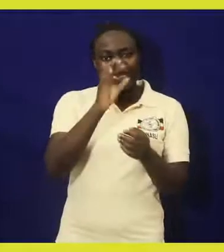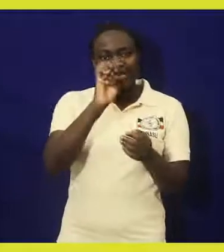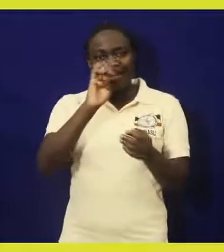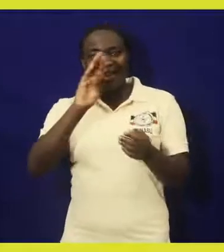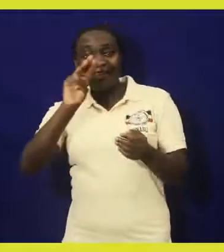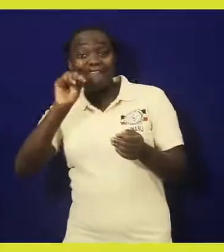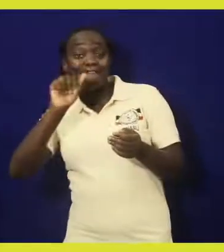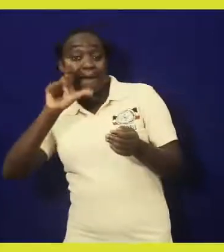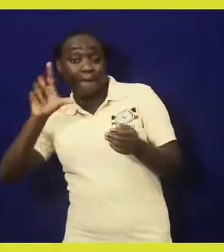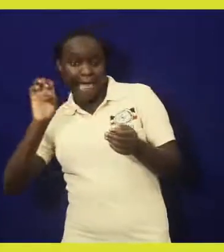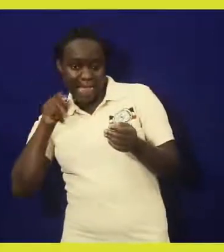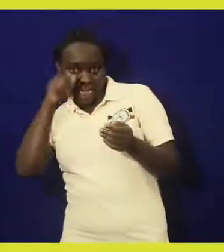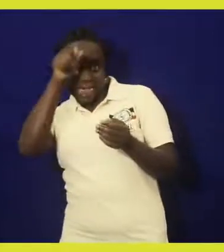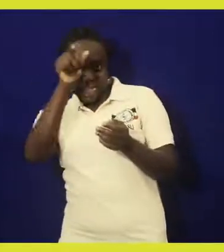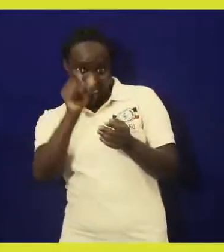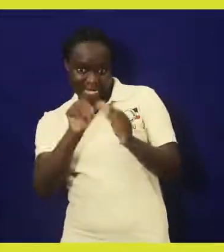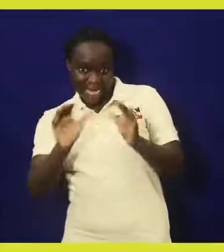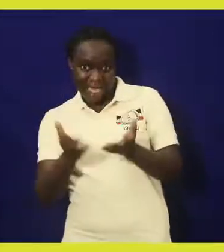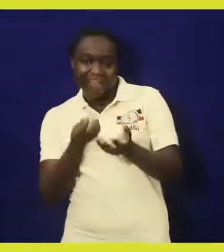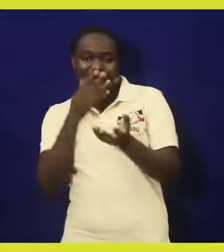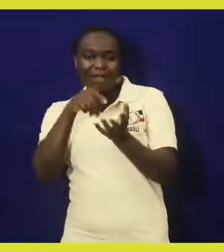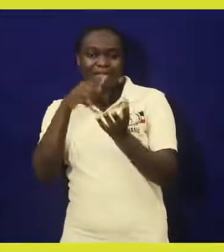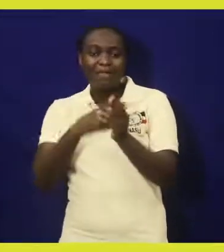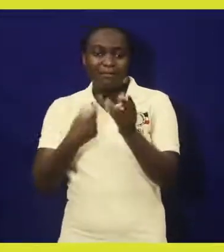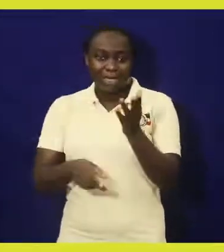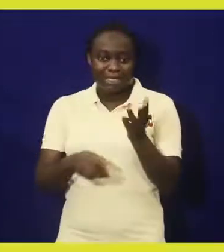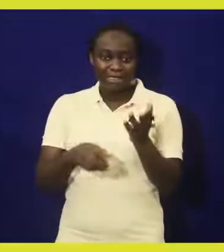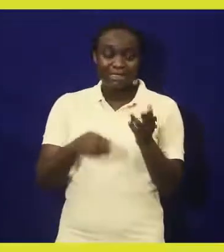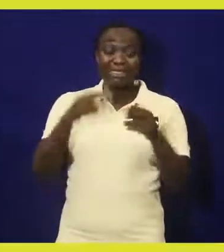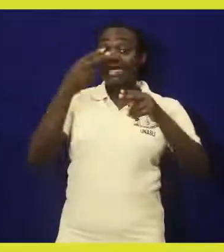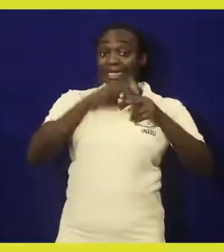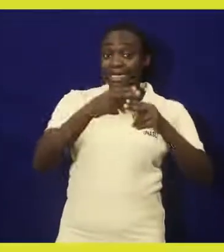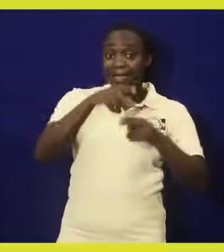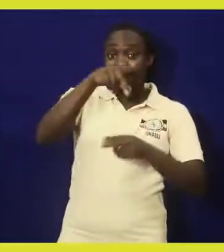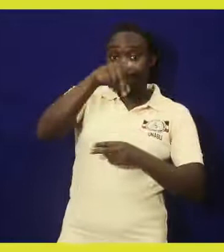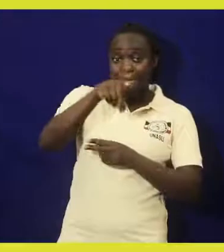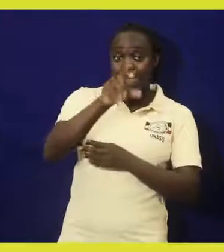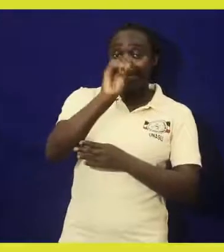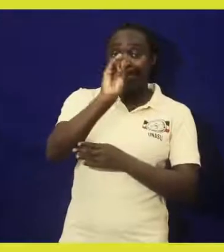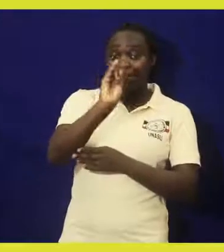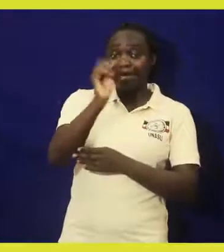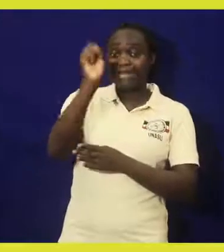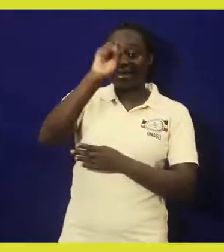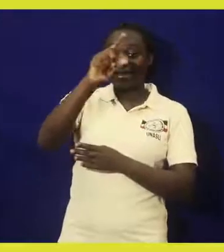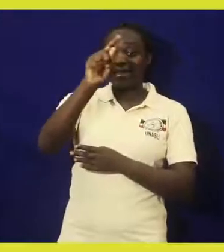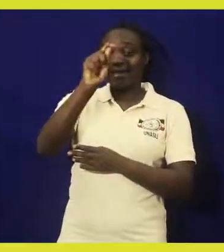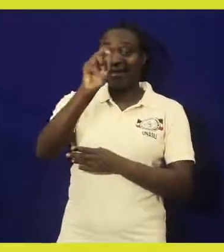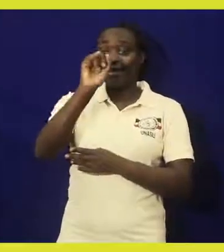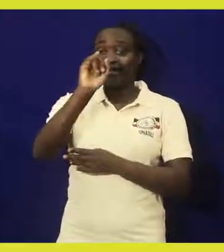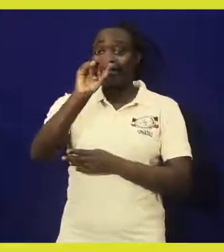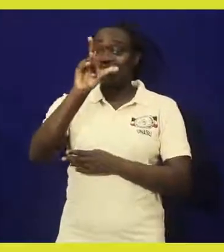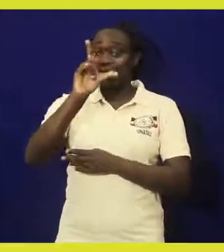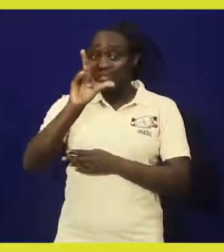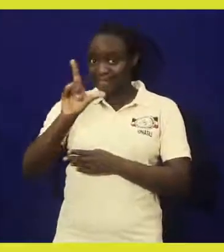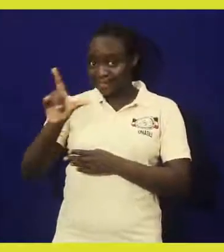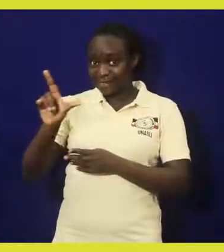Yes, you are right. It is called piston. You can see the